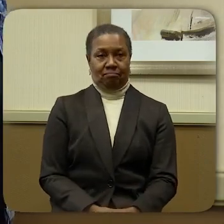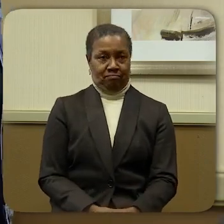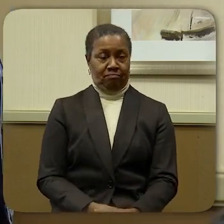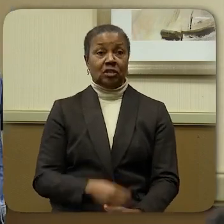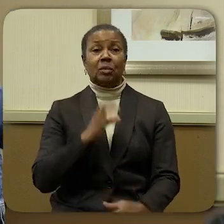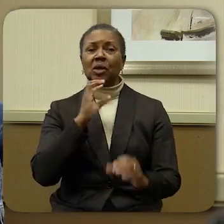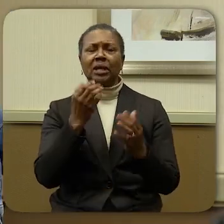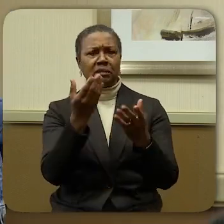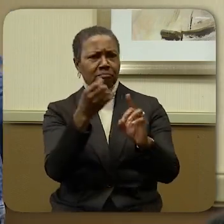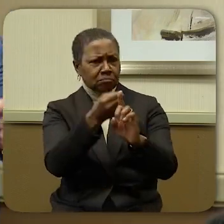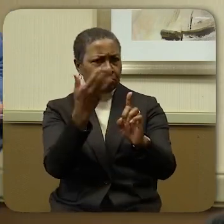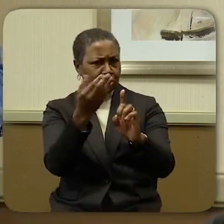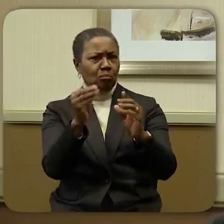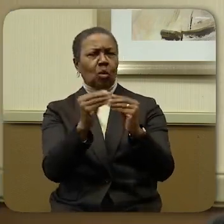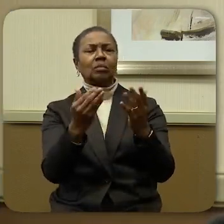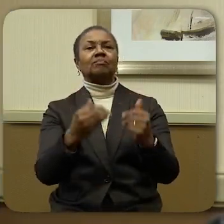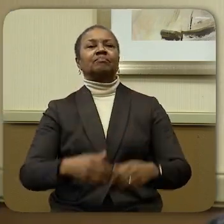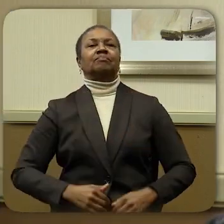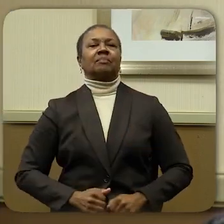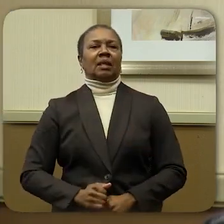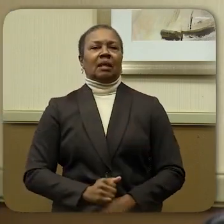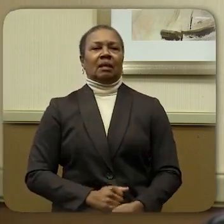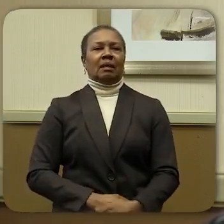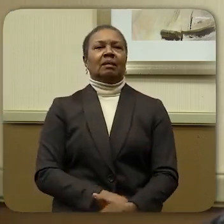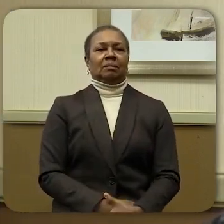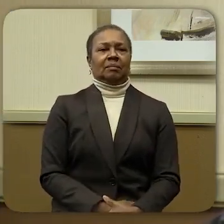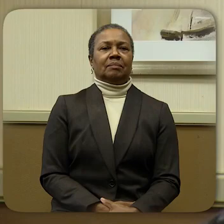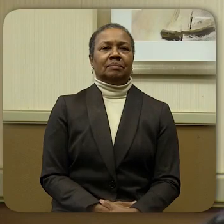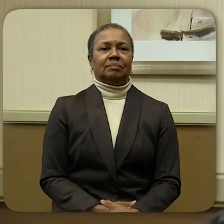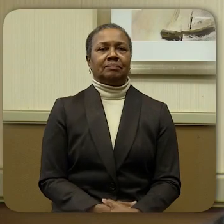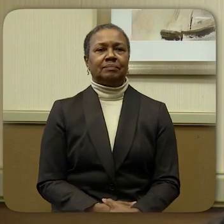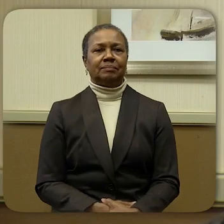Communication, can you talk more about that?